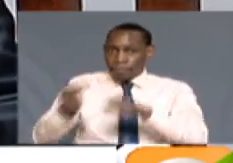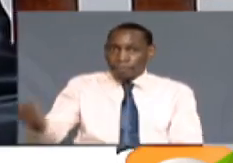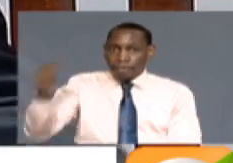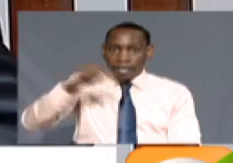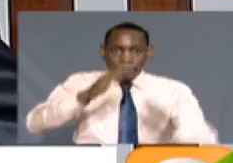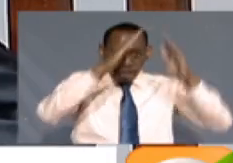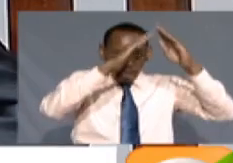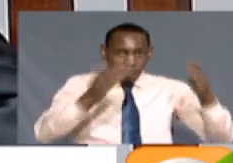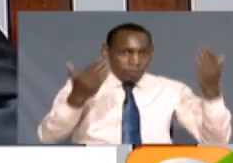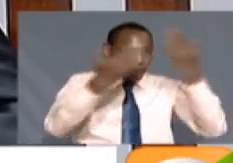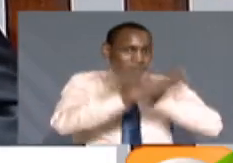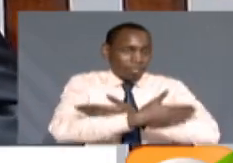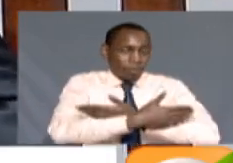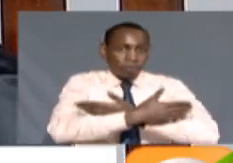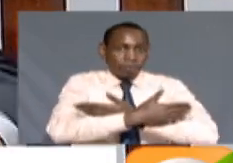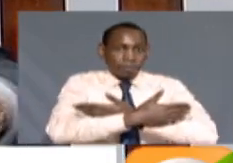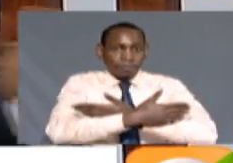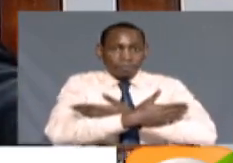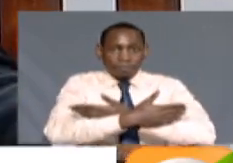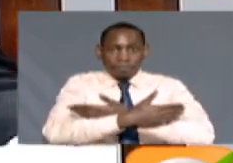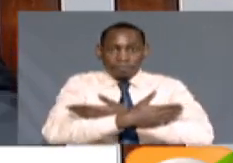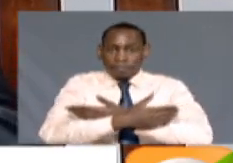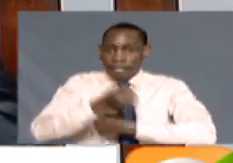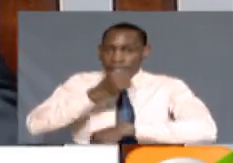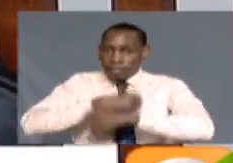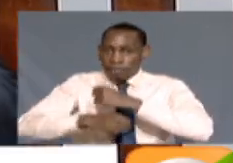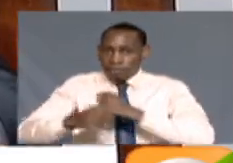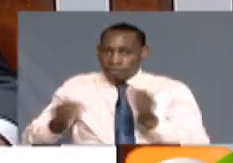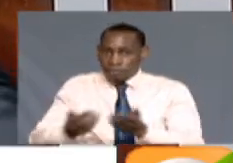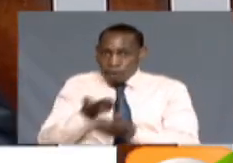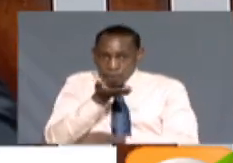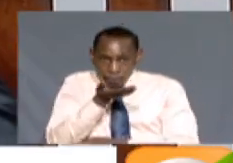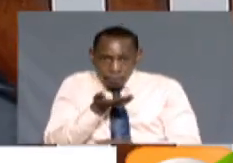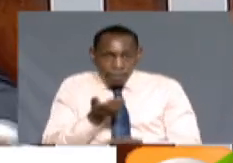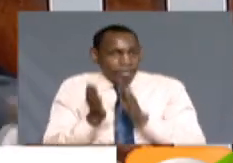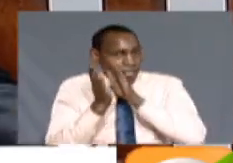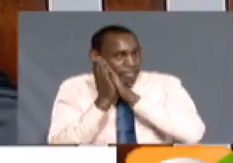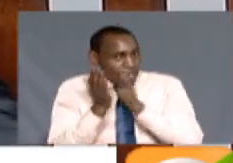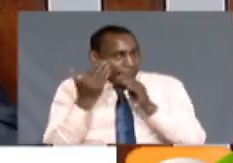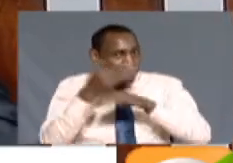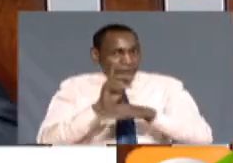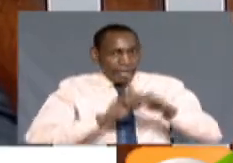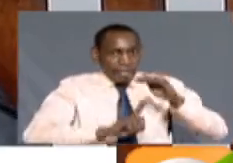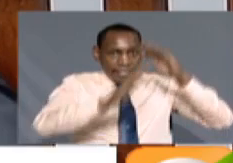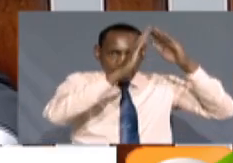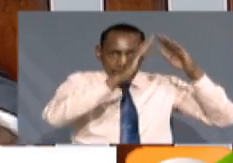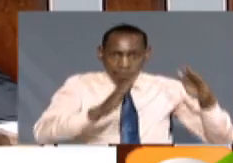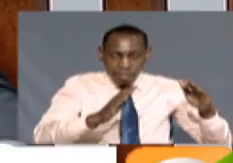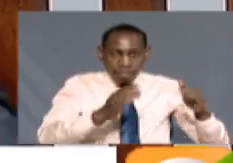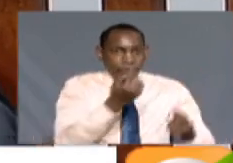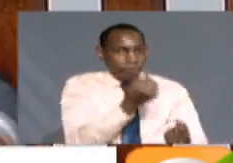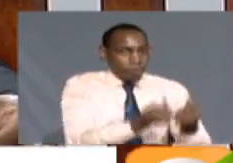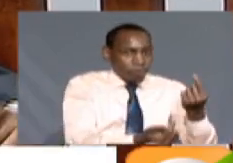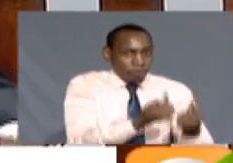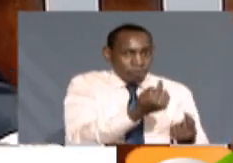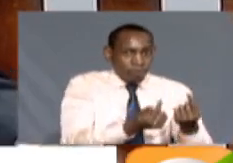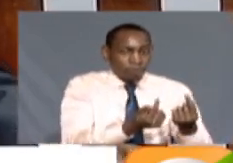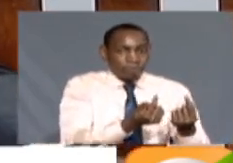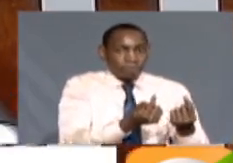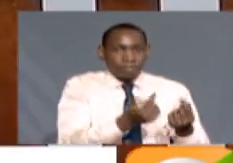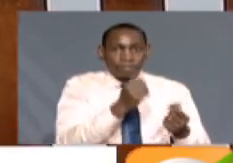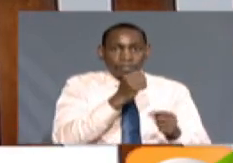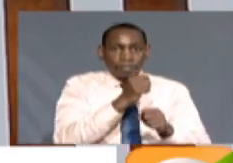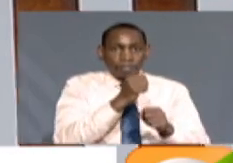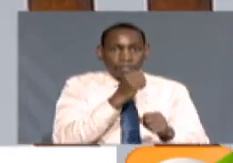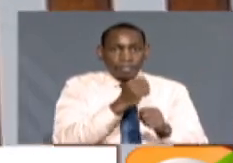at night and he does some magics. You sleep and he gets into your house. He cooks, he slaughter, he do a